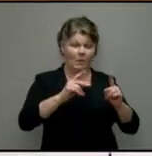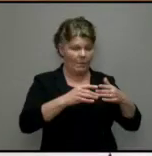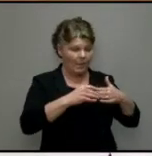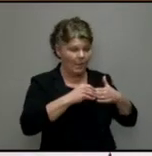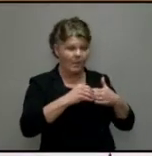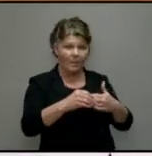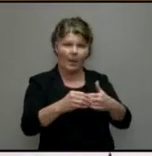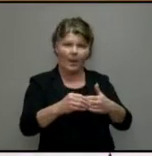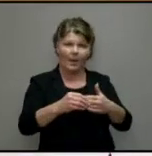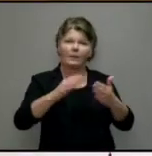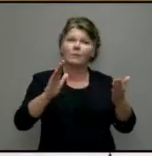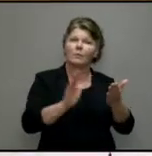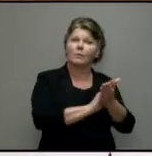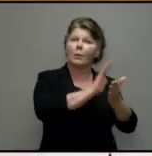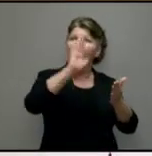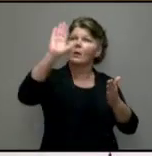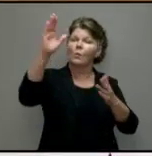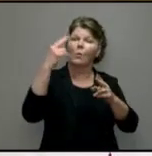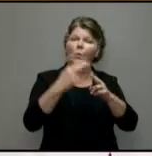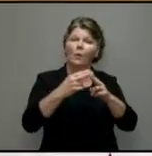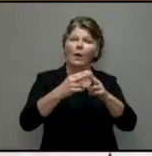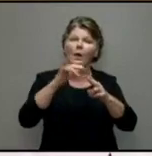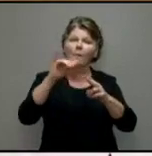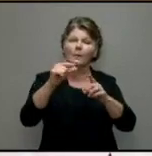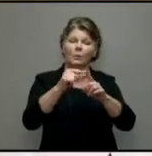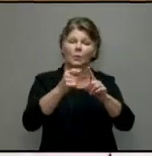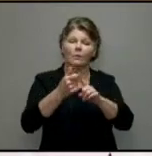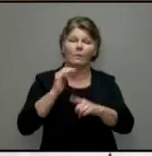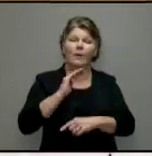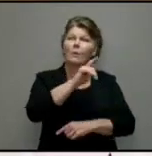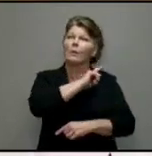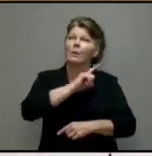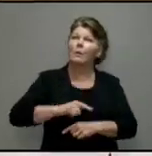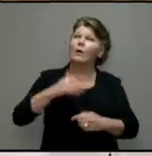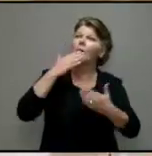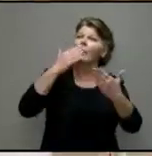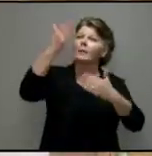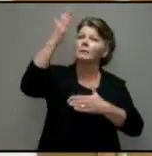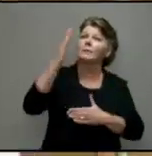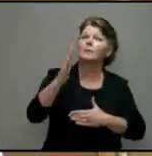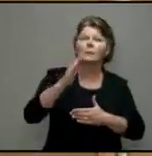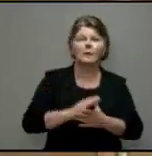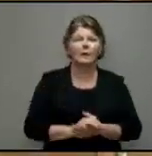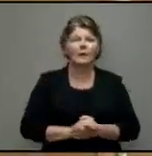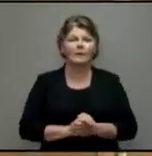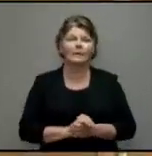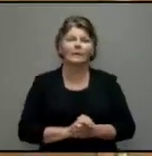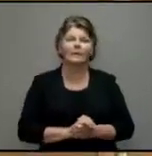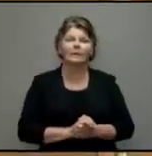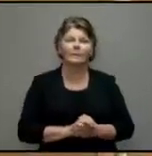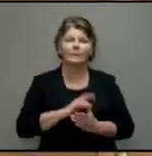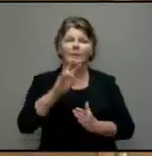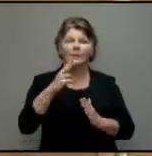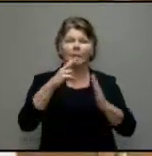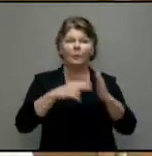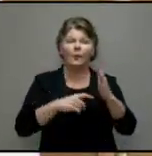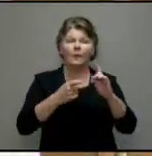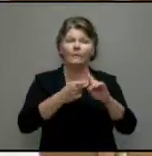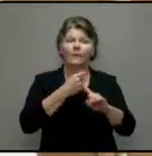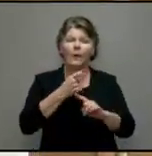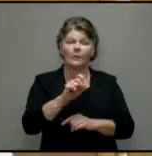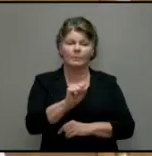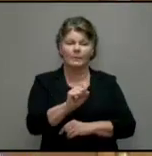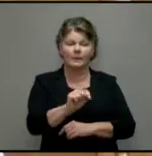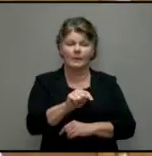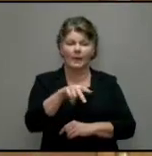a glorious name. This is the word of the Lord. Thanks be to God. The epistle reading comes to us from